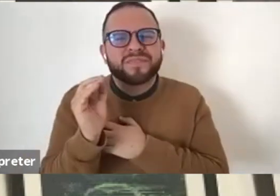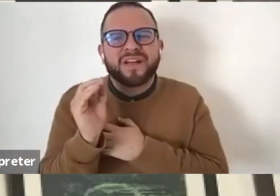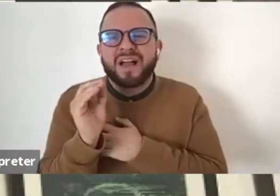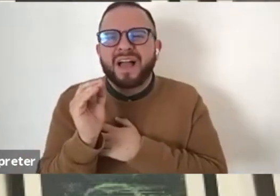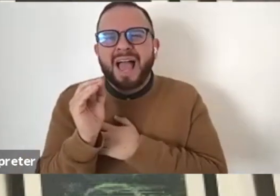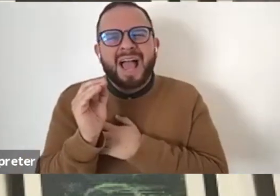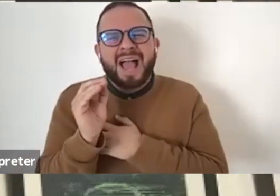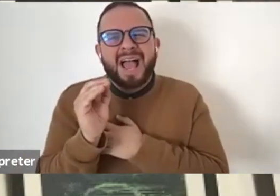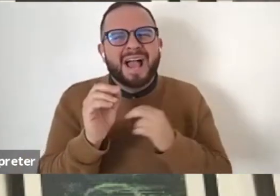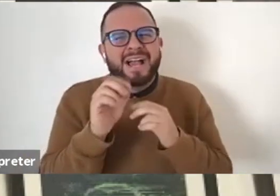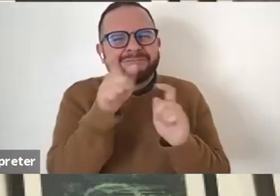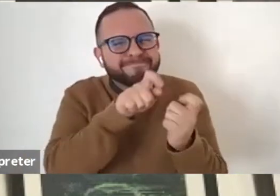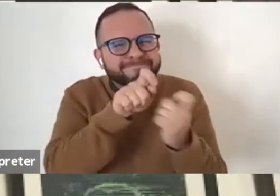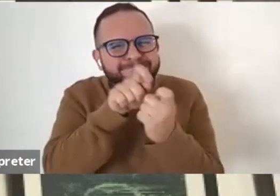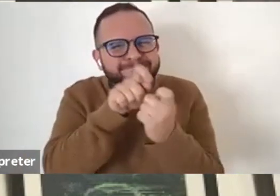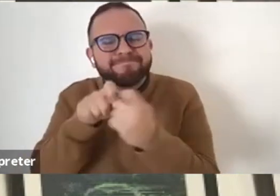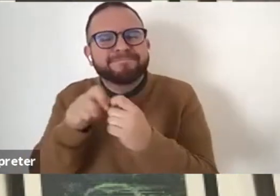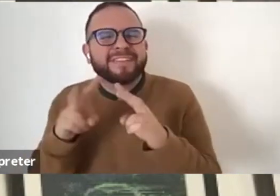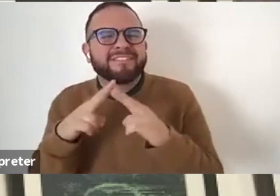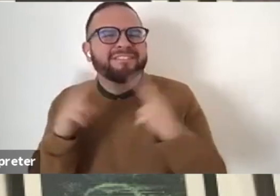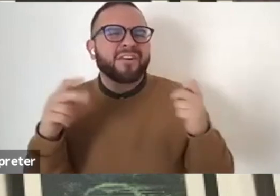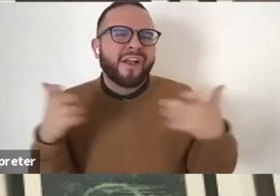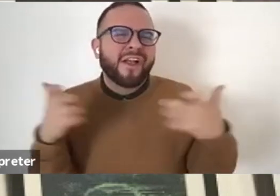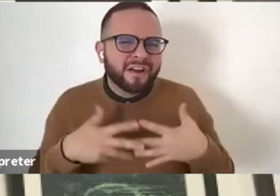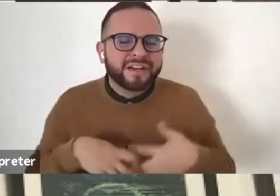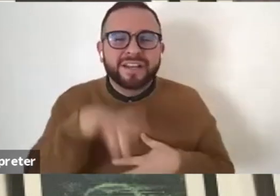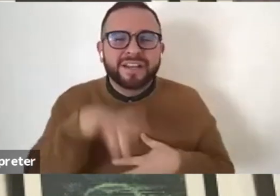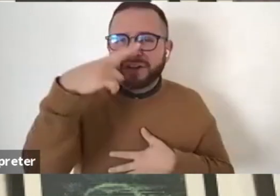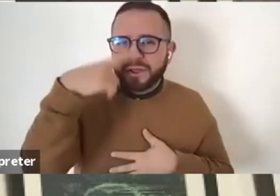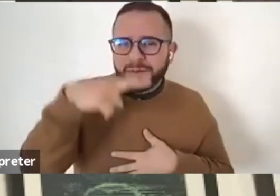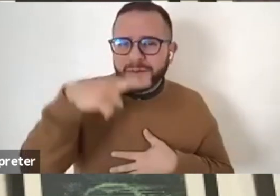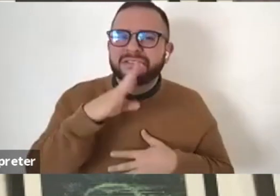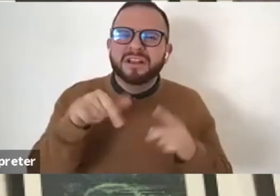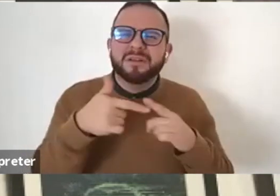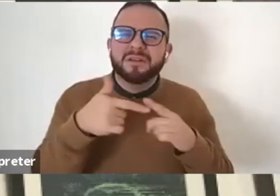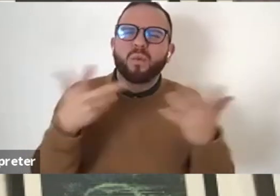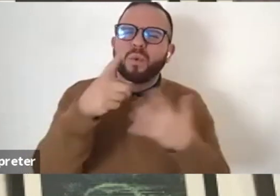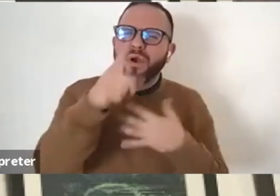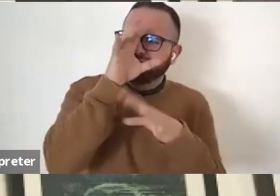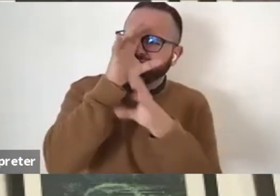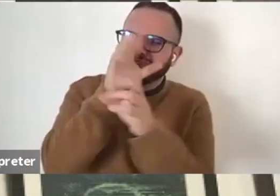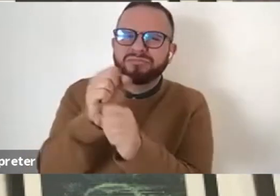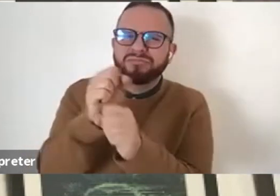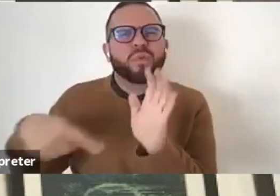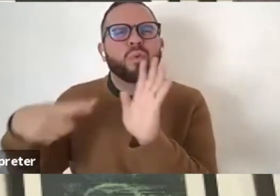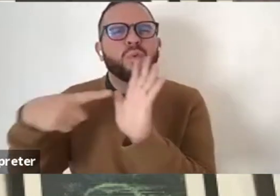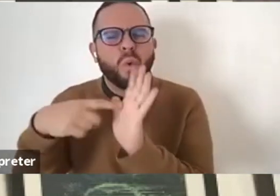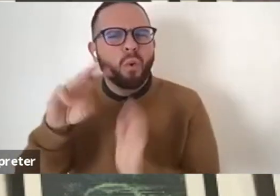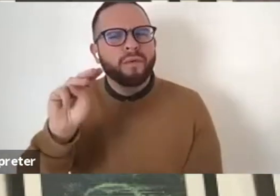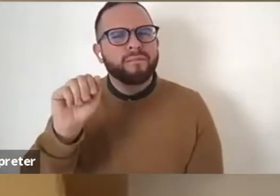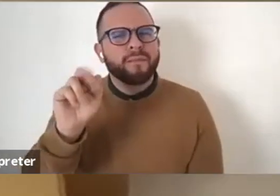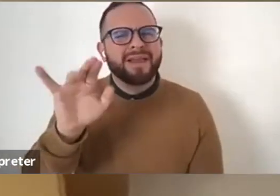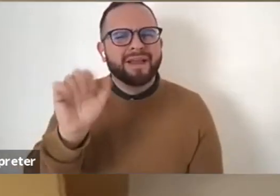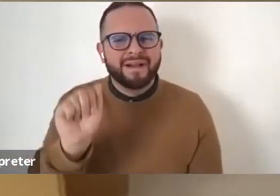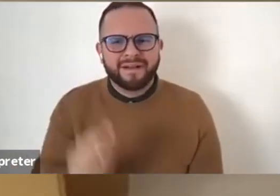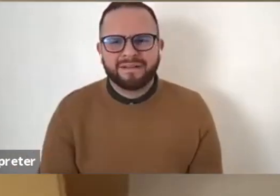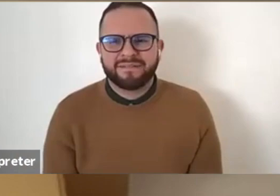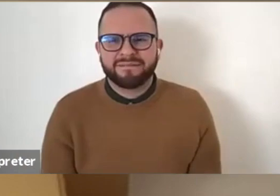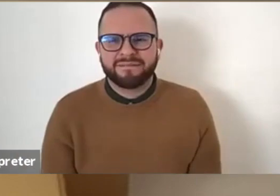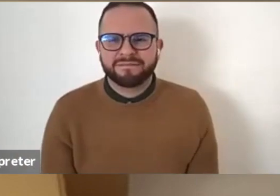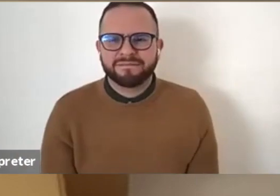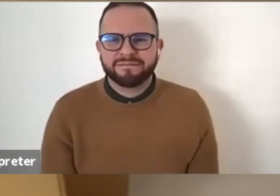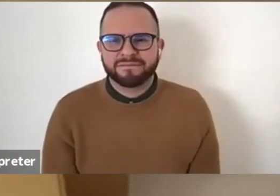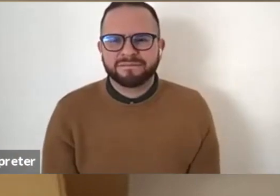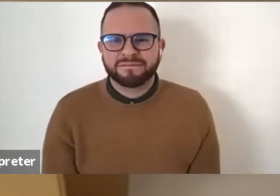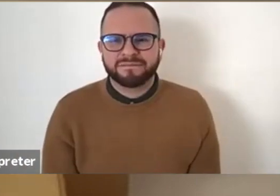very haunting. Can you talk about what attracted you to the role of Maria? Mhm. Maybe at first